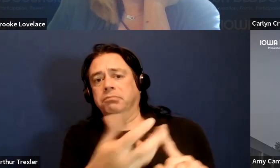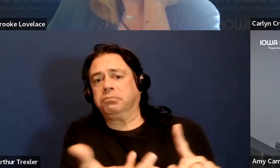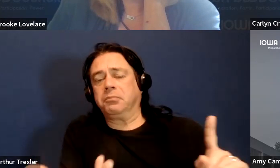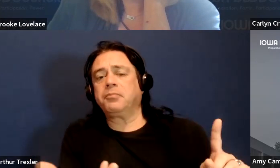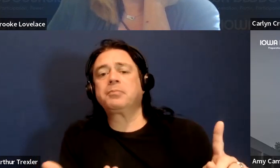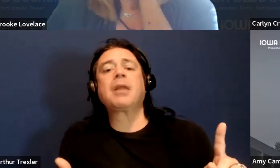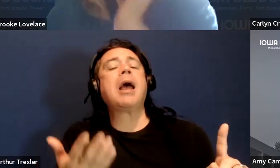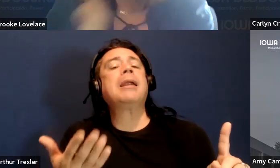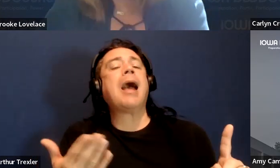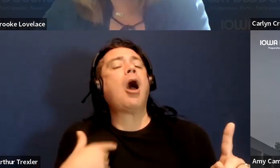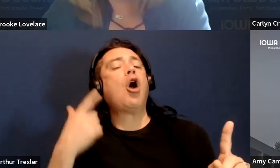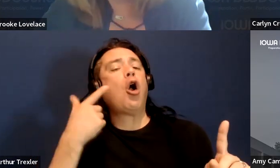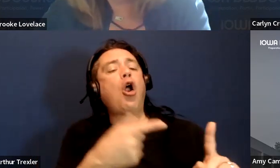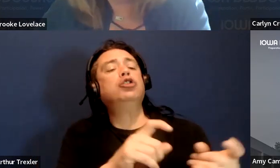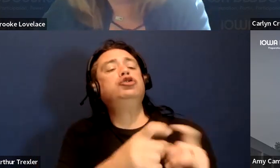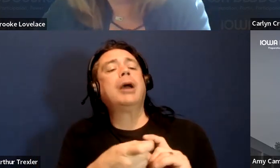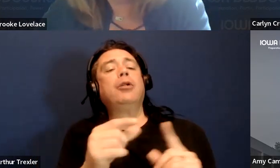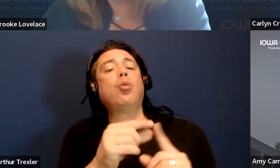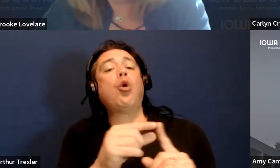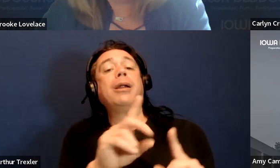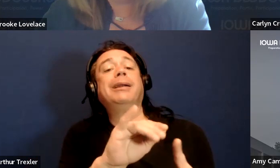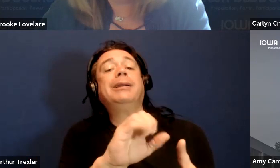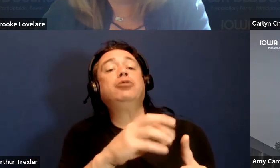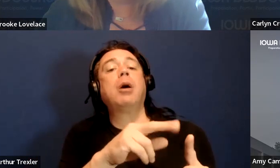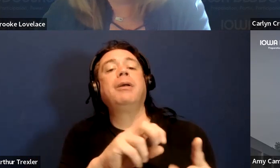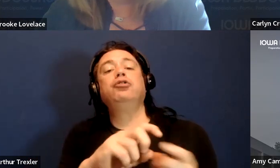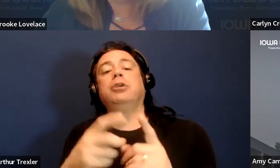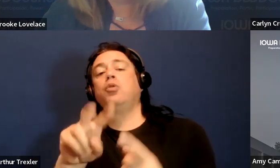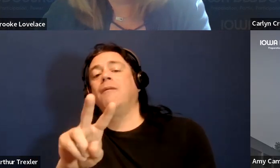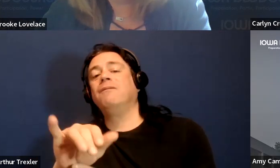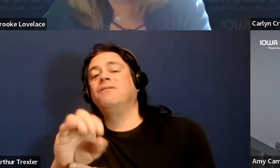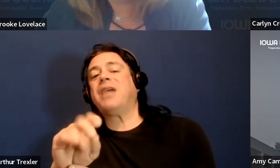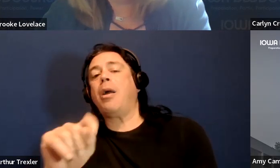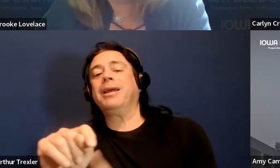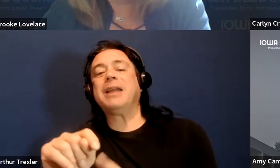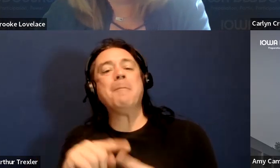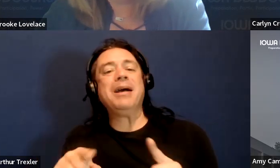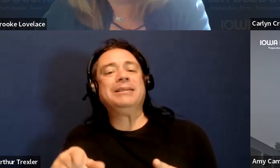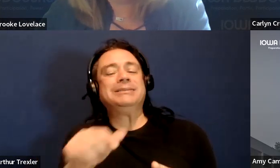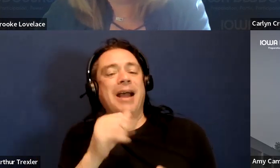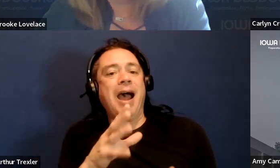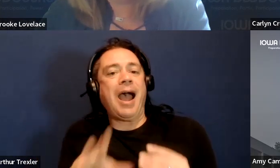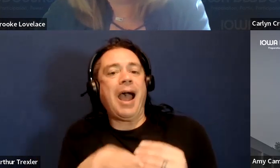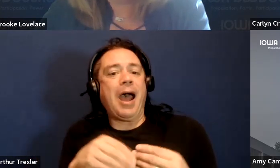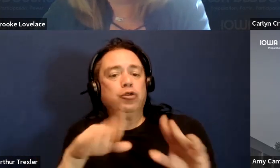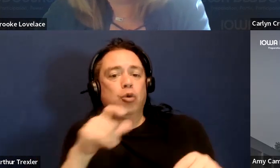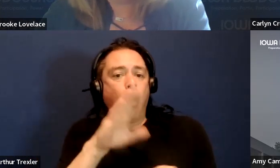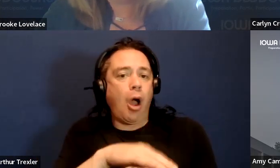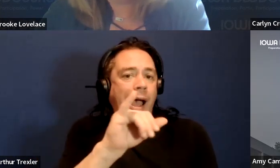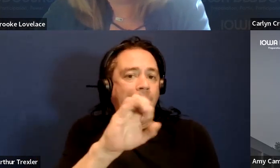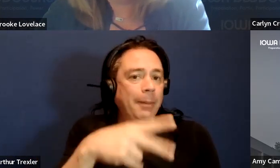that to violent students, but they do not exempt children who are on an IEP, Individualized Education